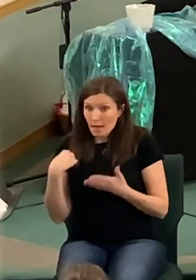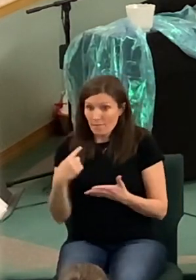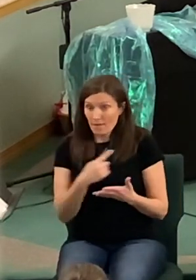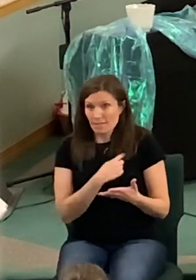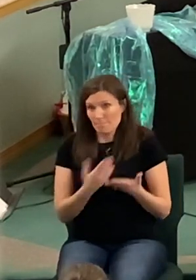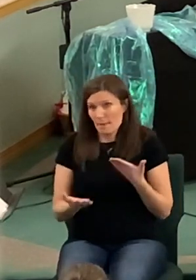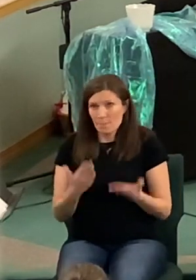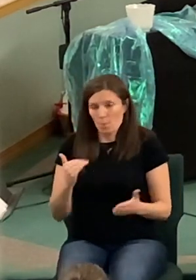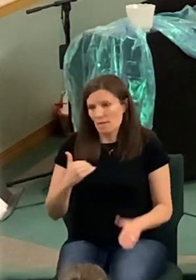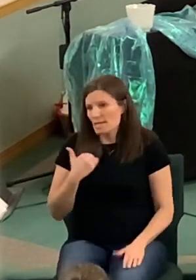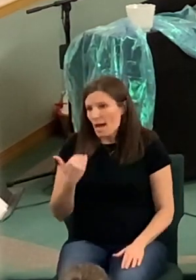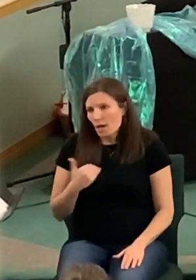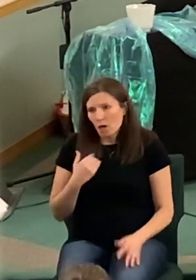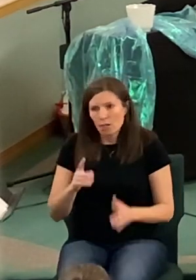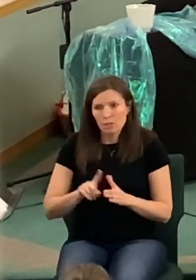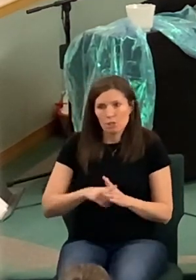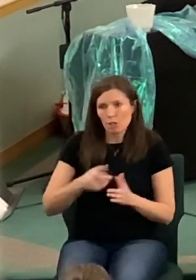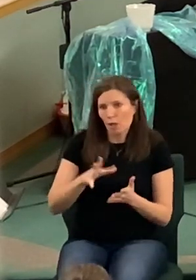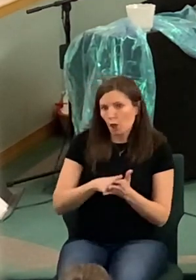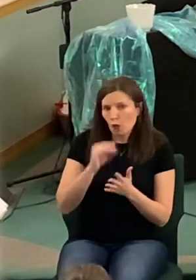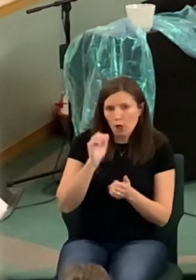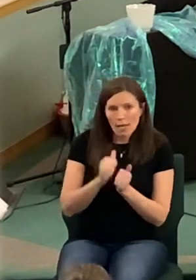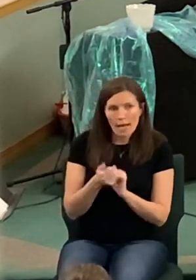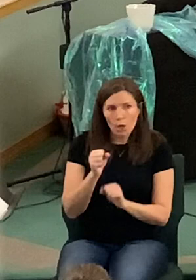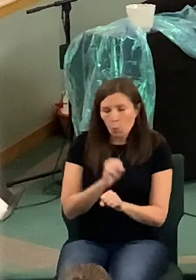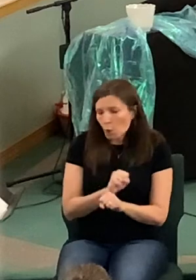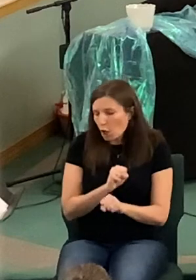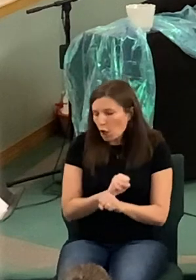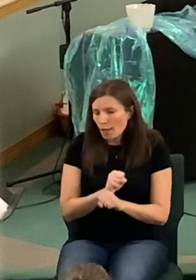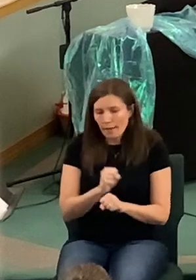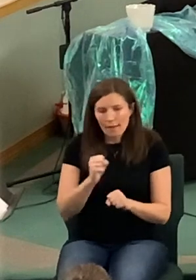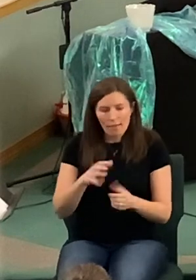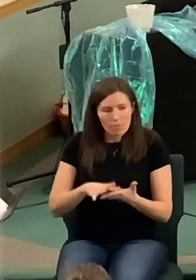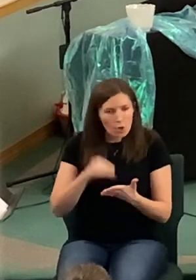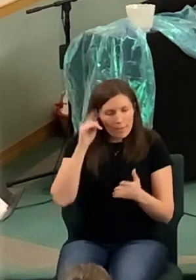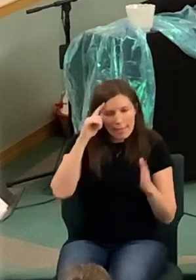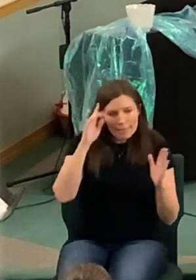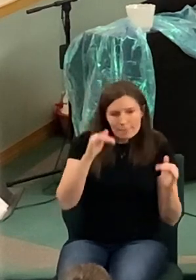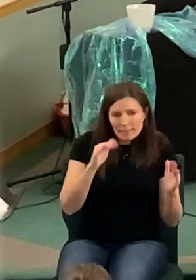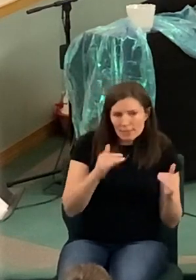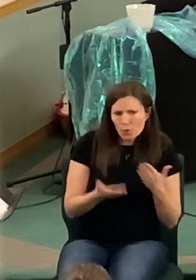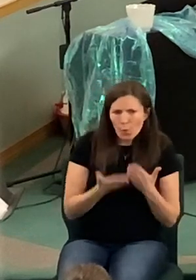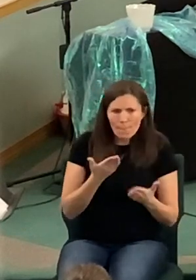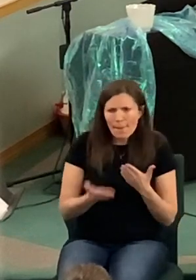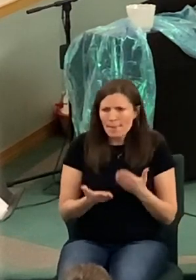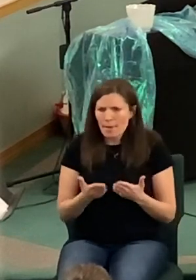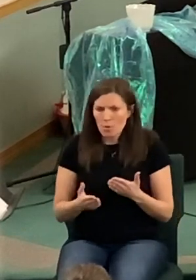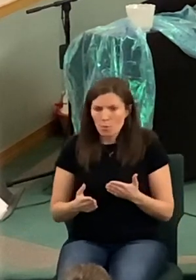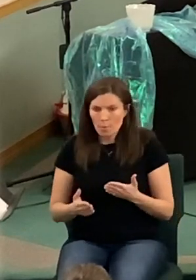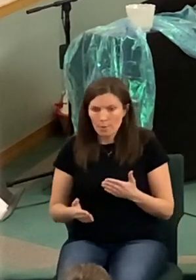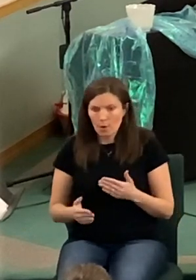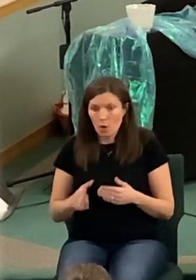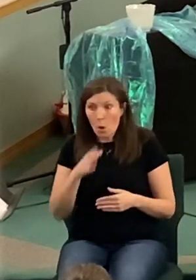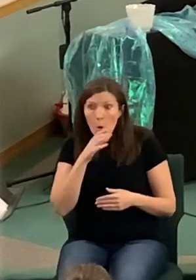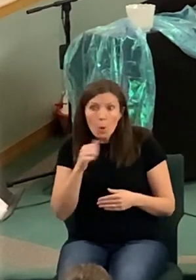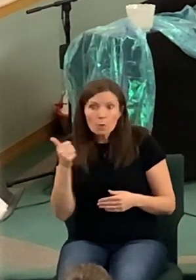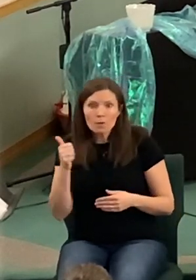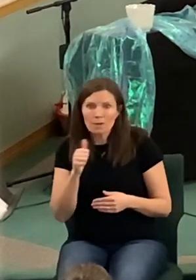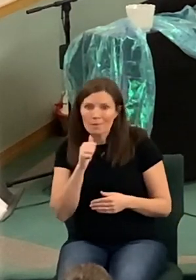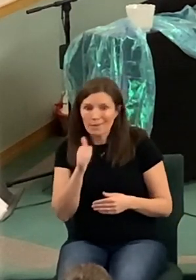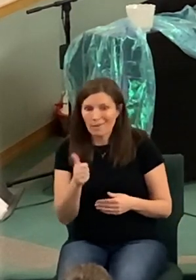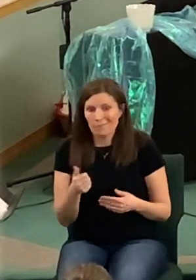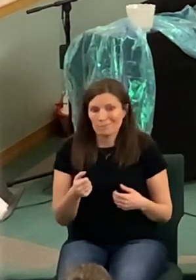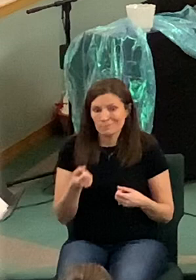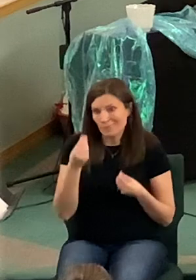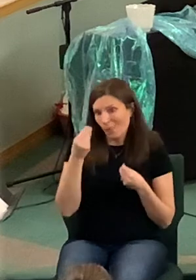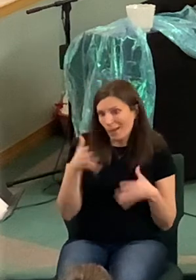were younger, starting to learn how to work and what expectations were, or maybe older as we started to not care quite as much about